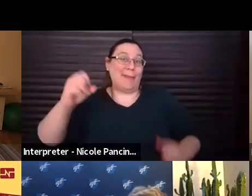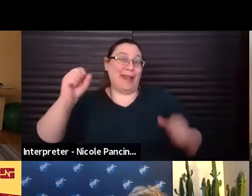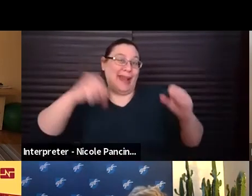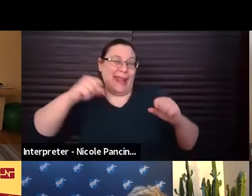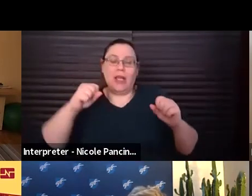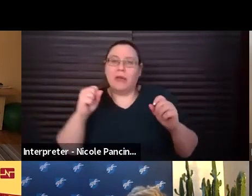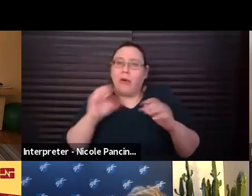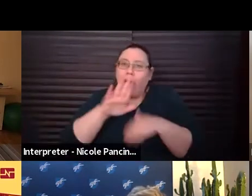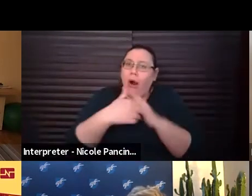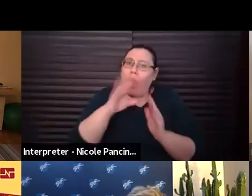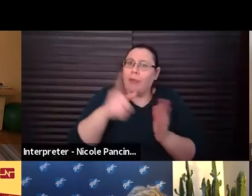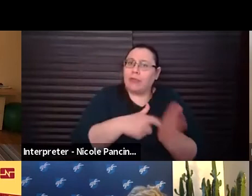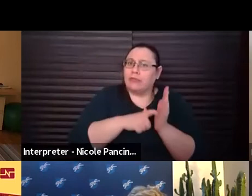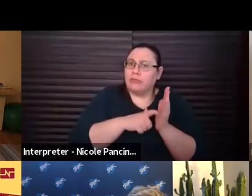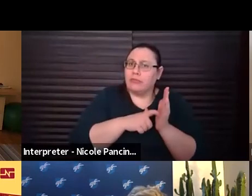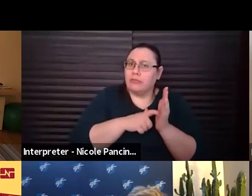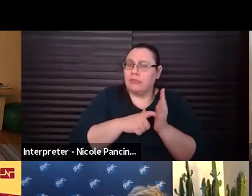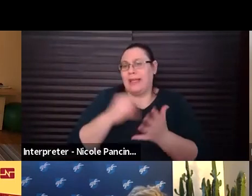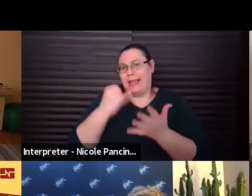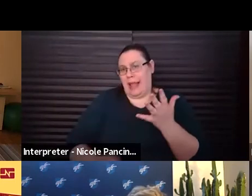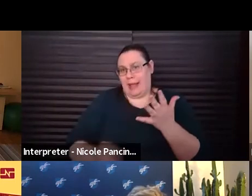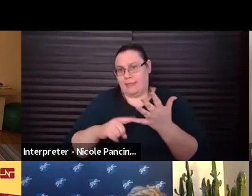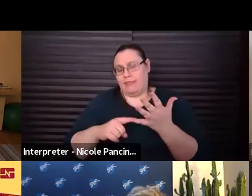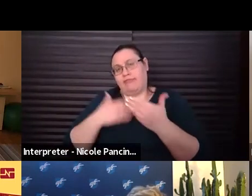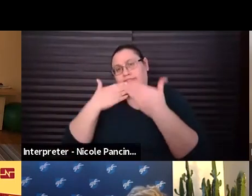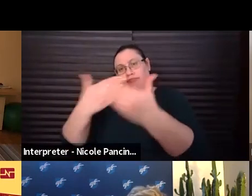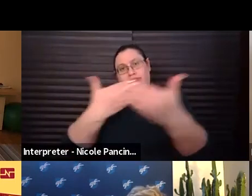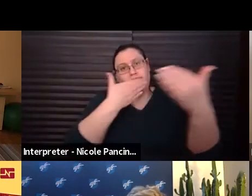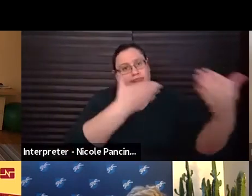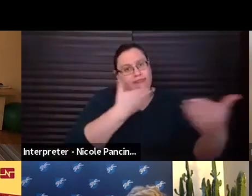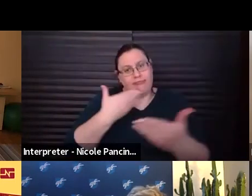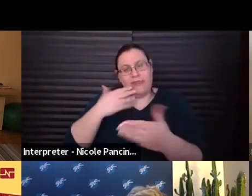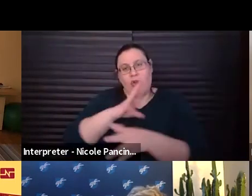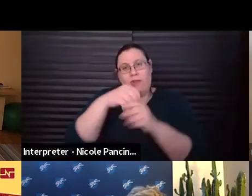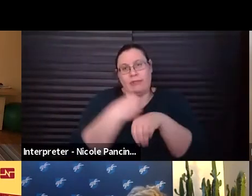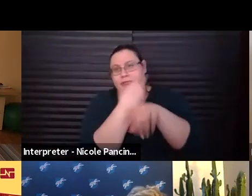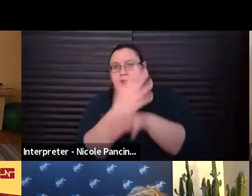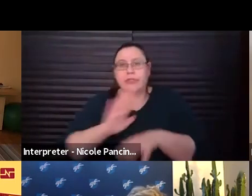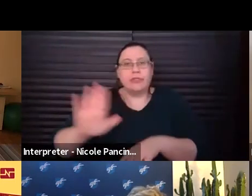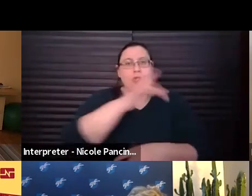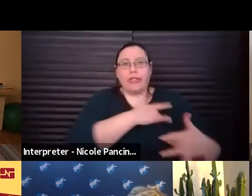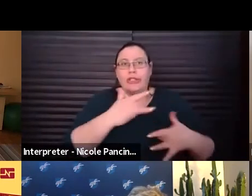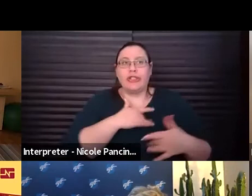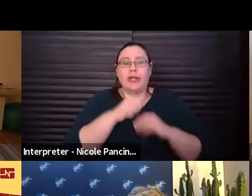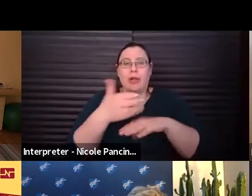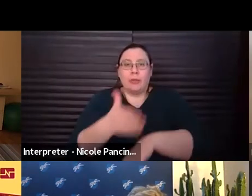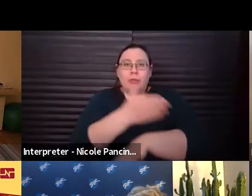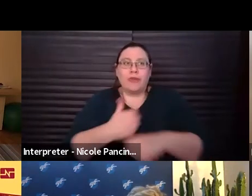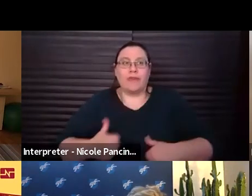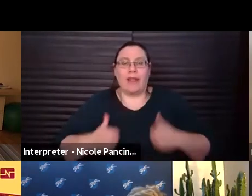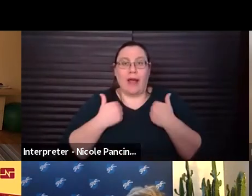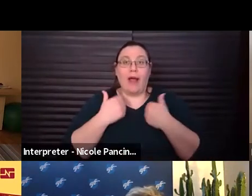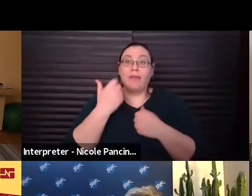companies. Lastly, let me thank you all for being on this call and your shared concern on how to improve the lives of not